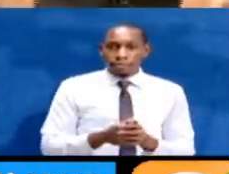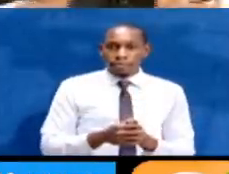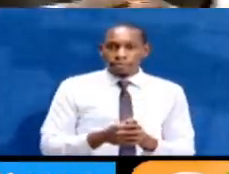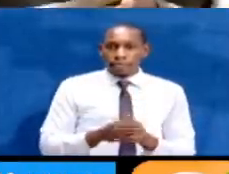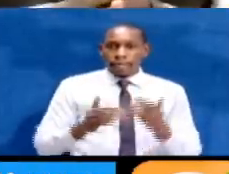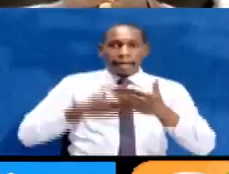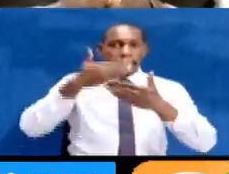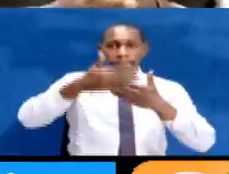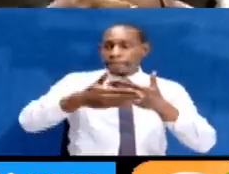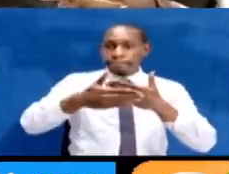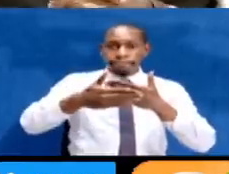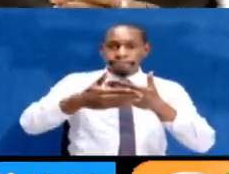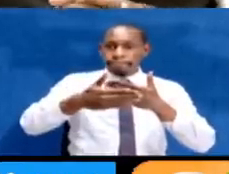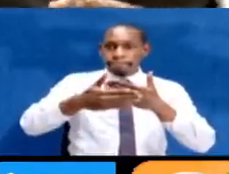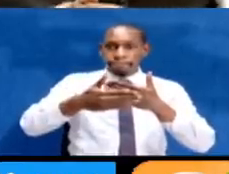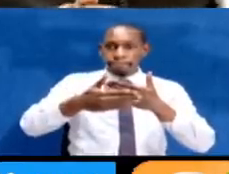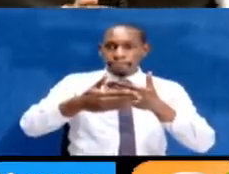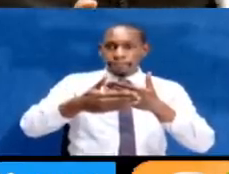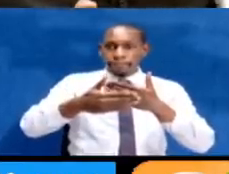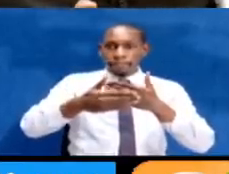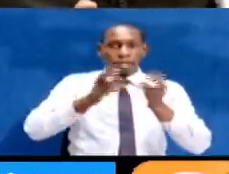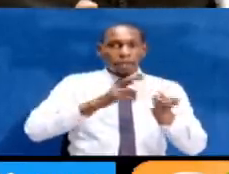that,